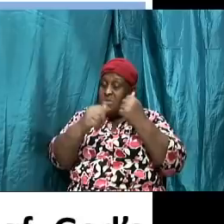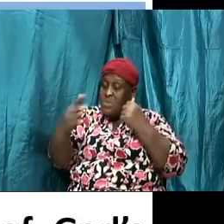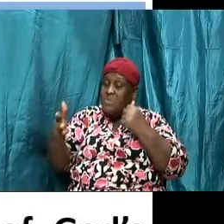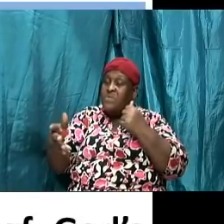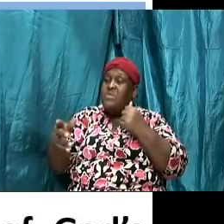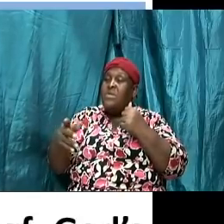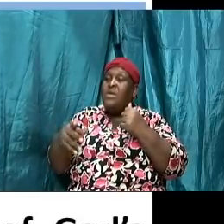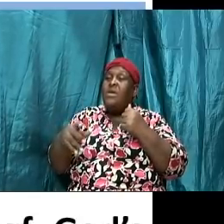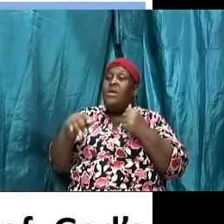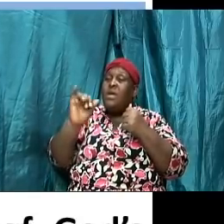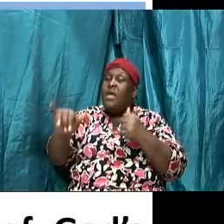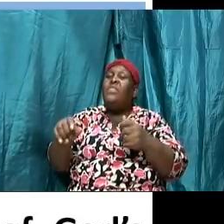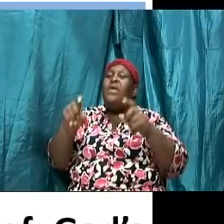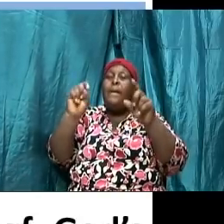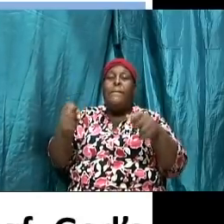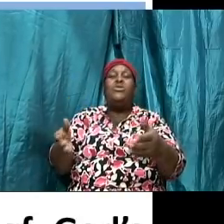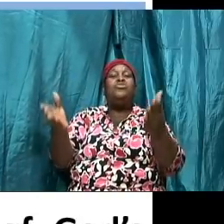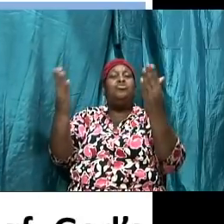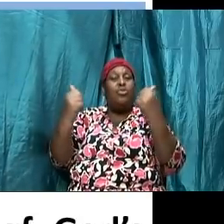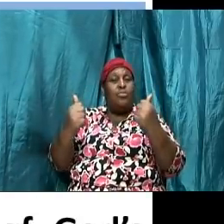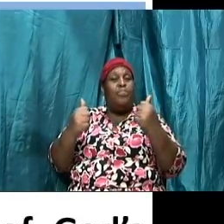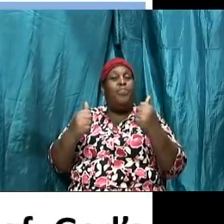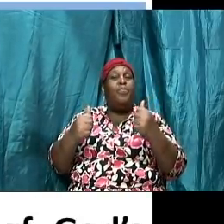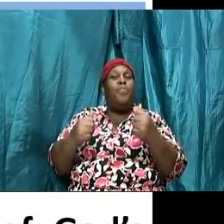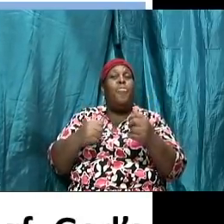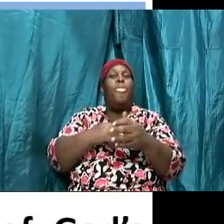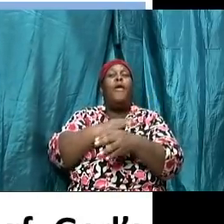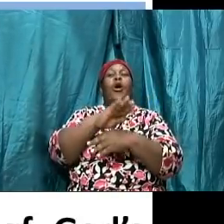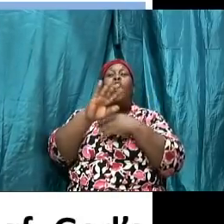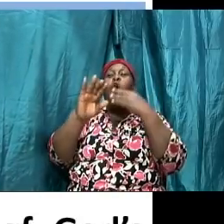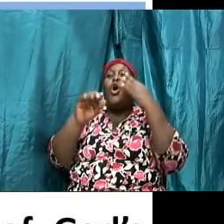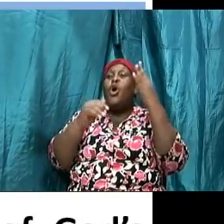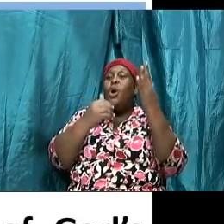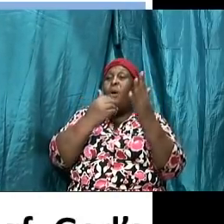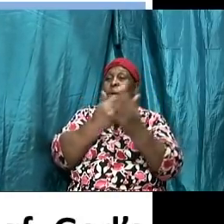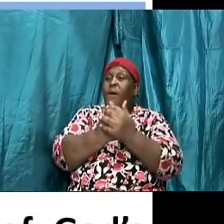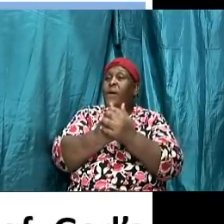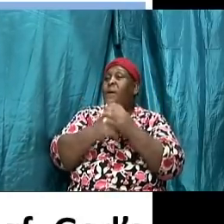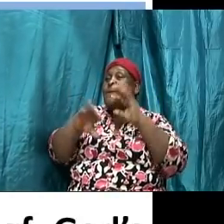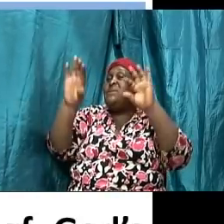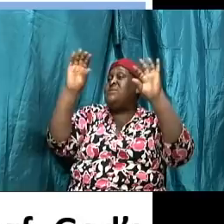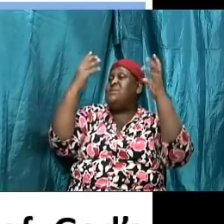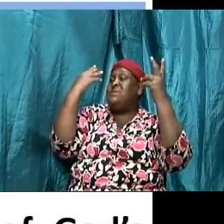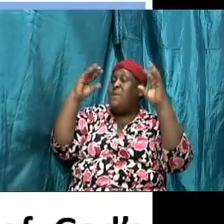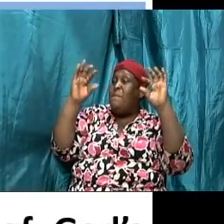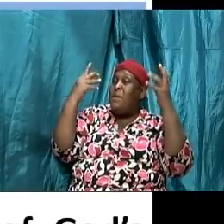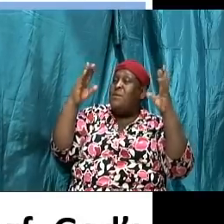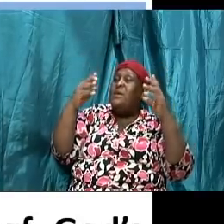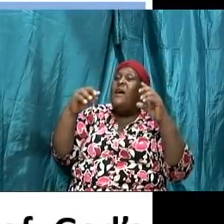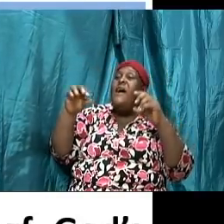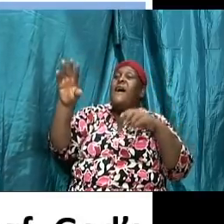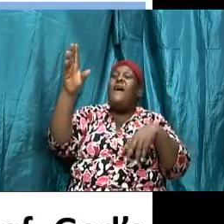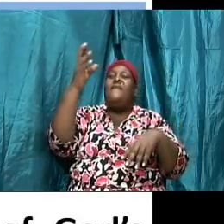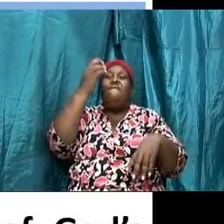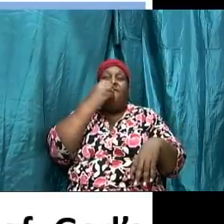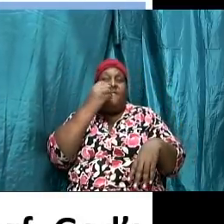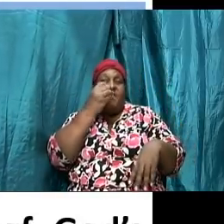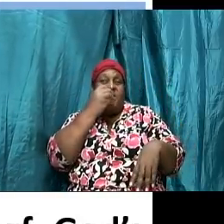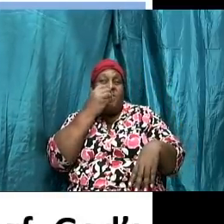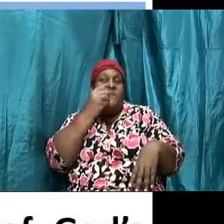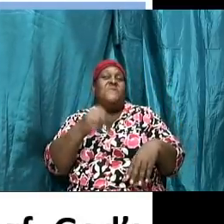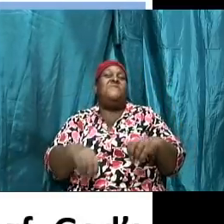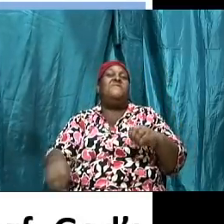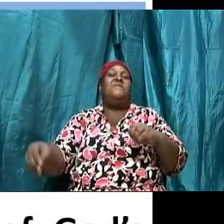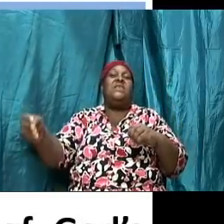come. So all the ordinances, for example, all the ceremonies, all the feast days, the Passover,